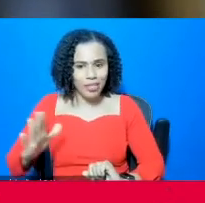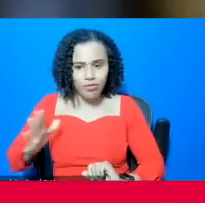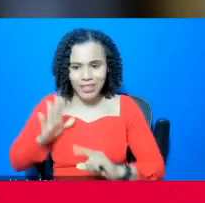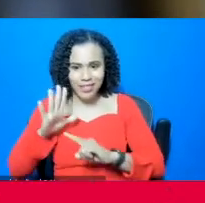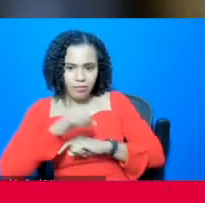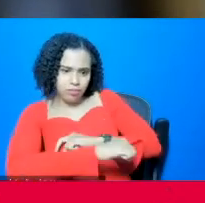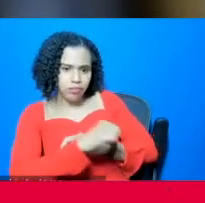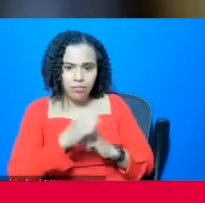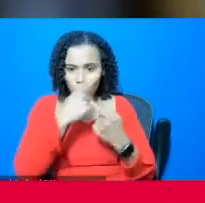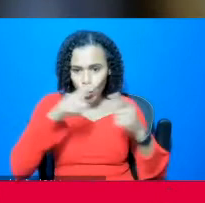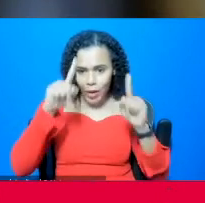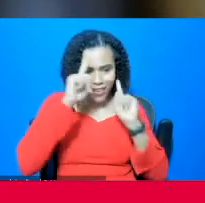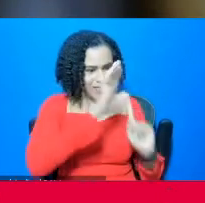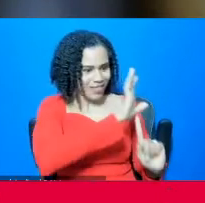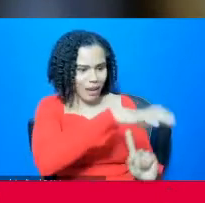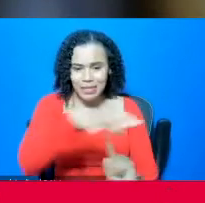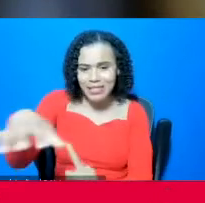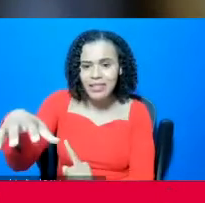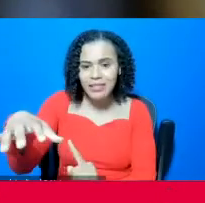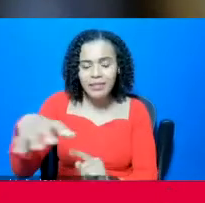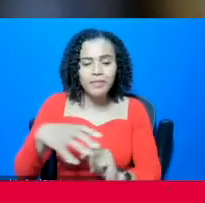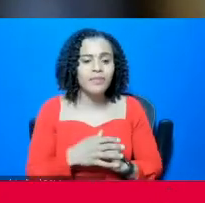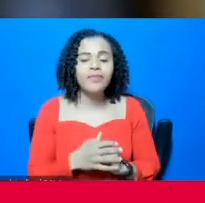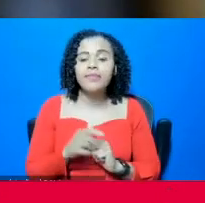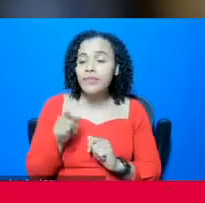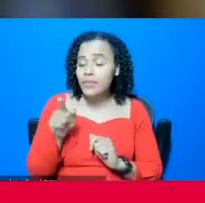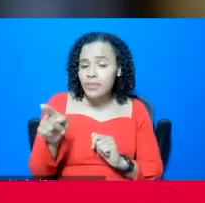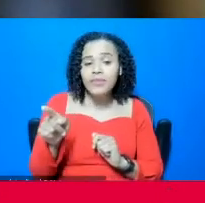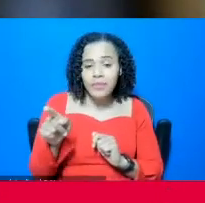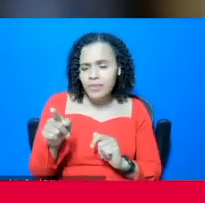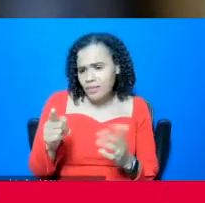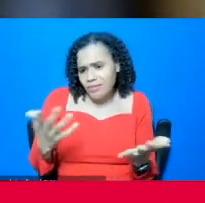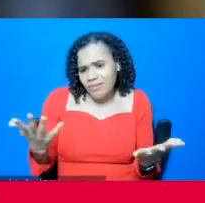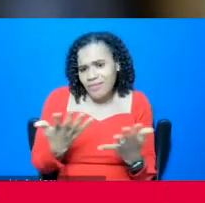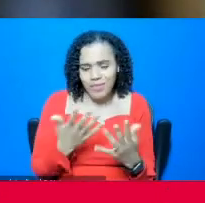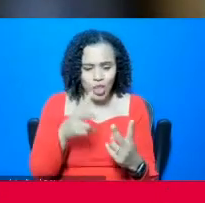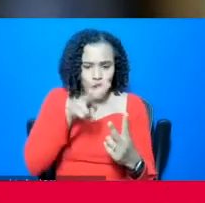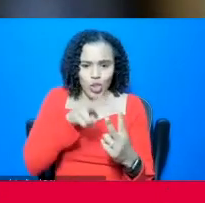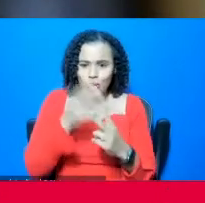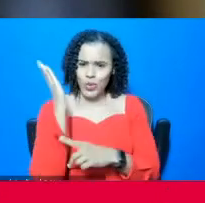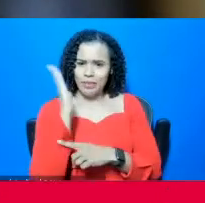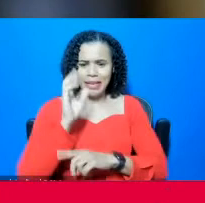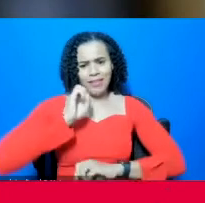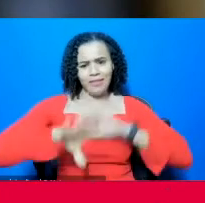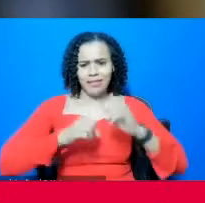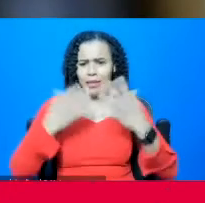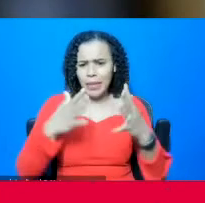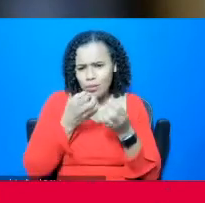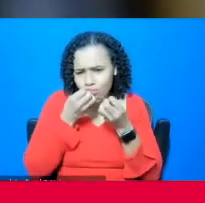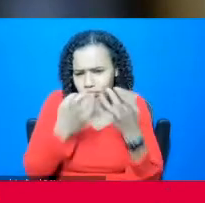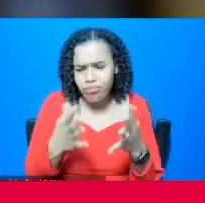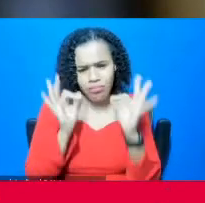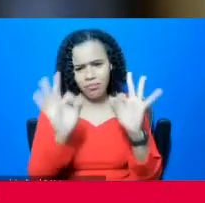militarization of society, and the knock-on impacts that have been ever so eloquently talked about already by my two other